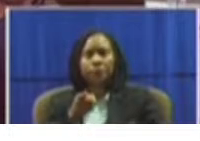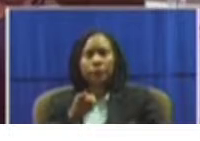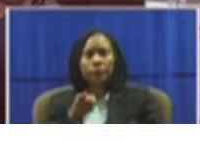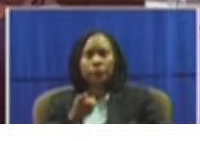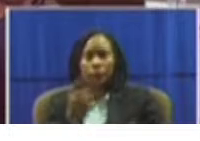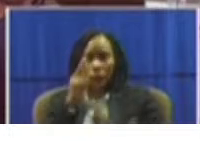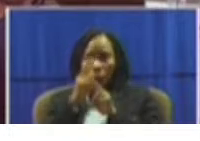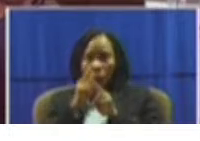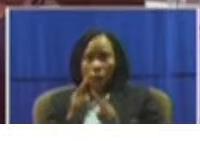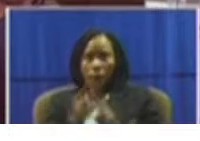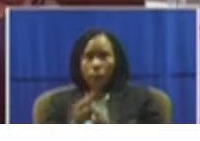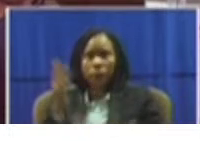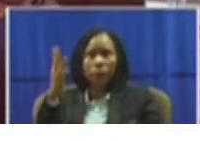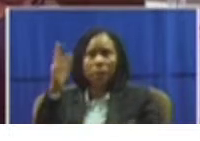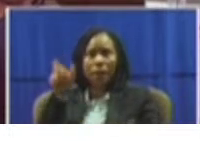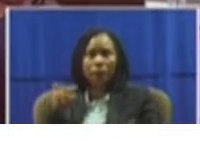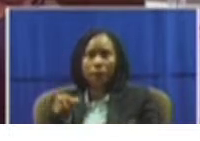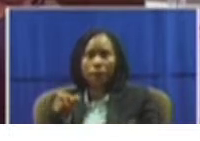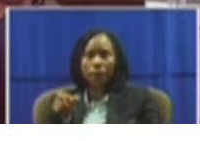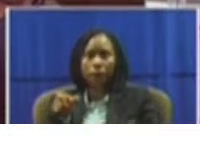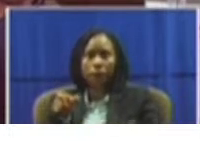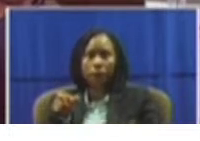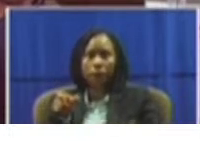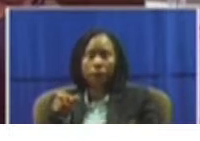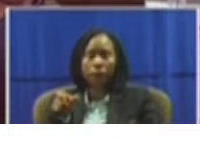Honourable Speaker,